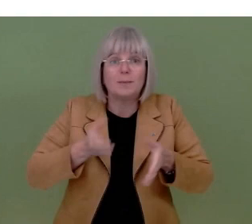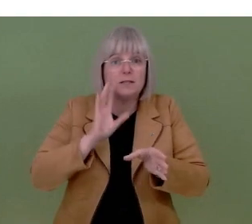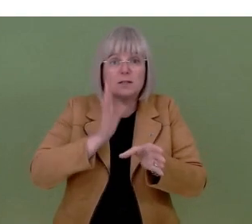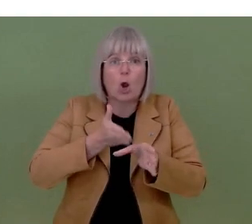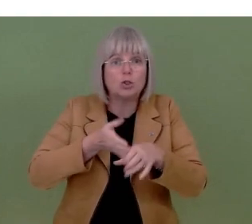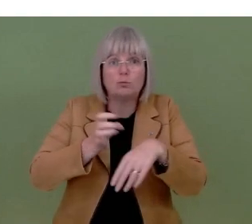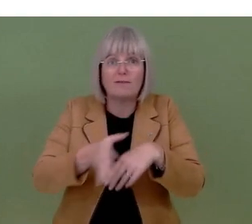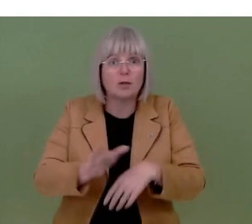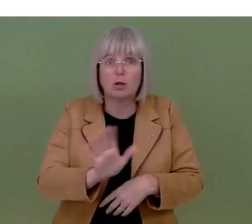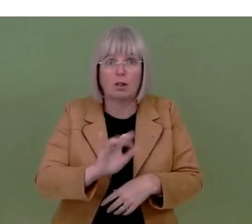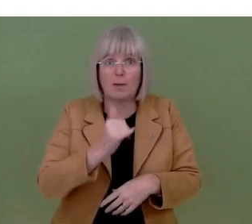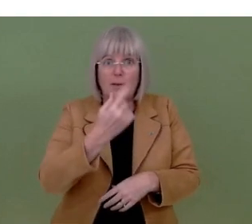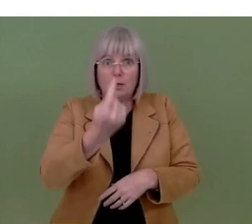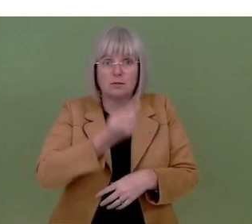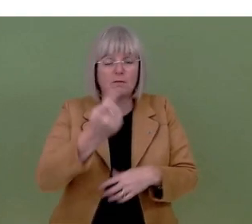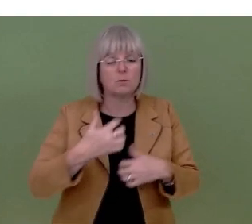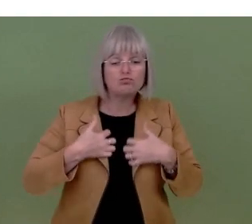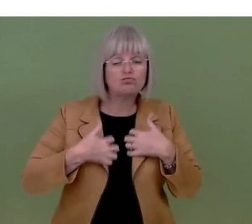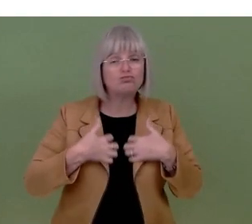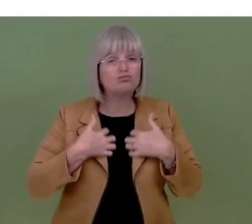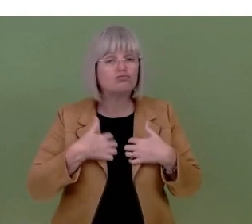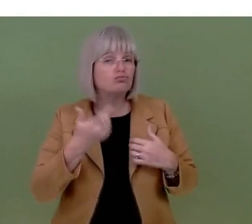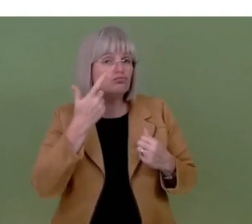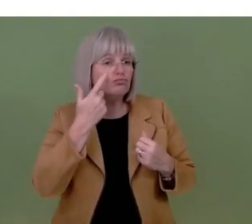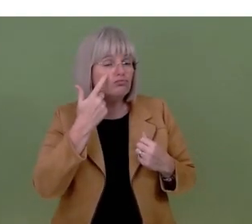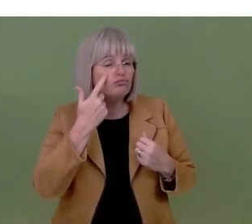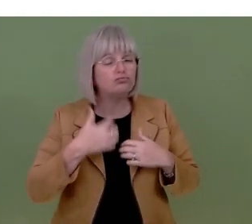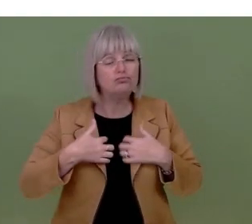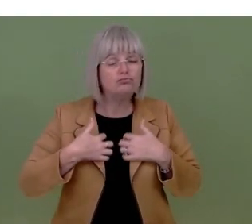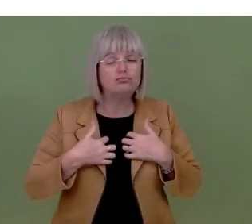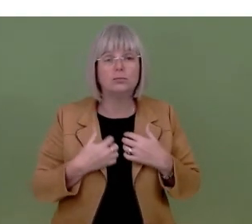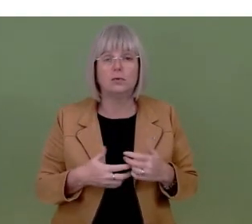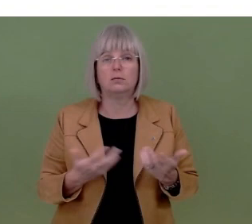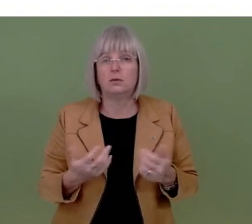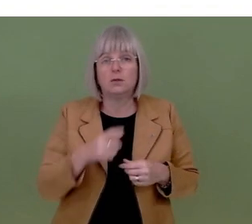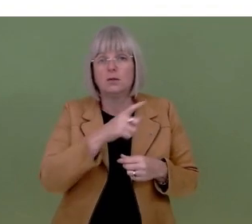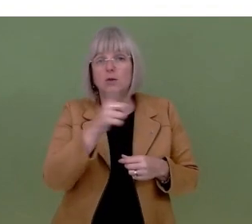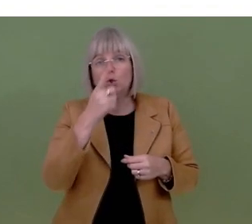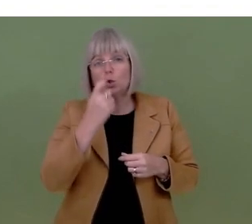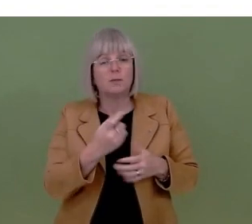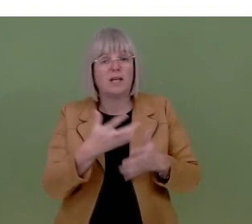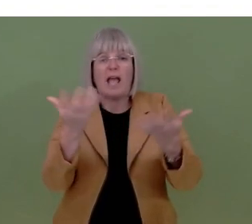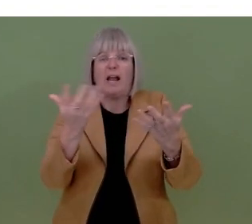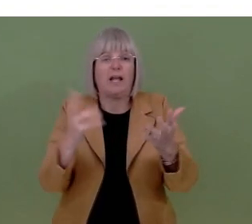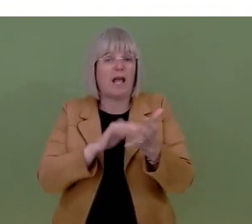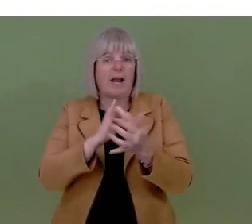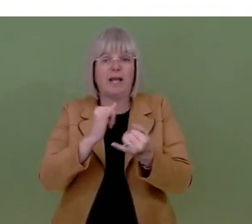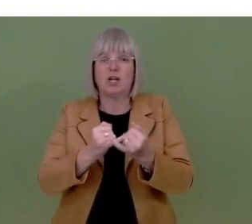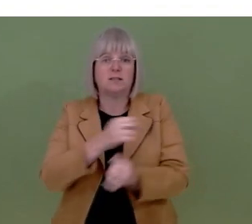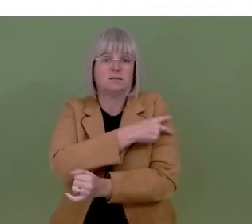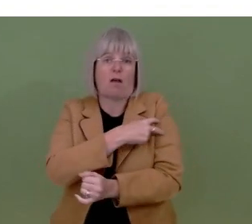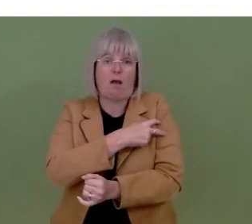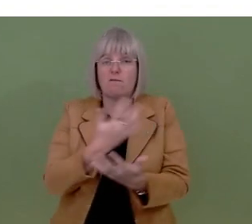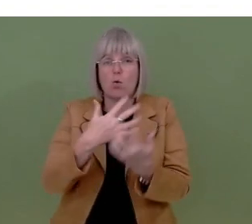in the psychological workforce. You can be a member of staff in the NHS or social care that's interested. You can